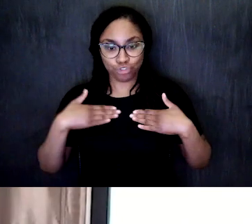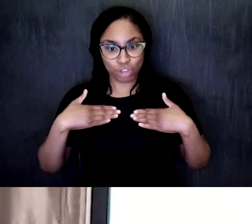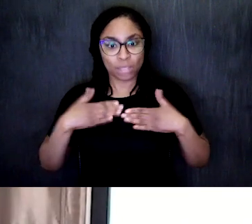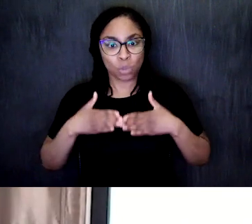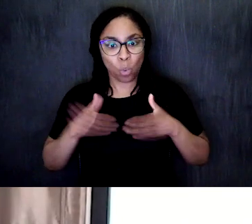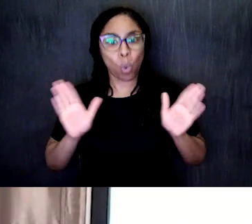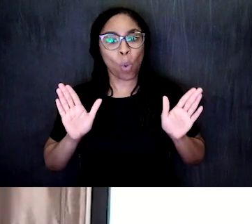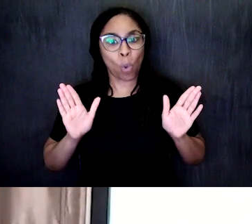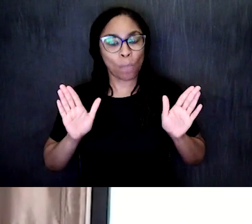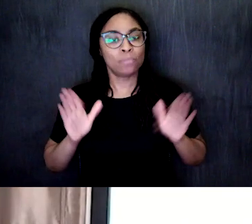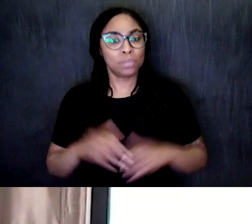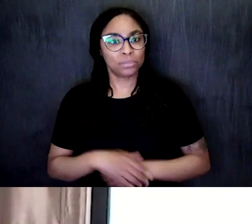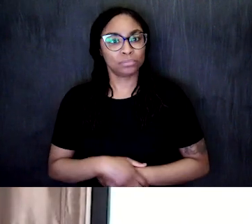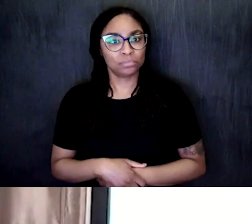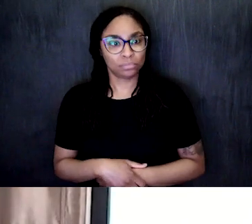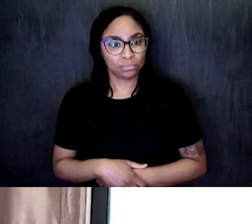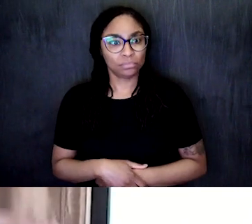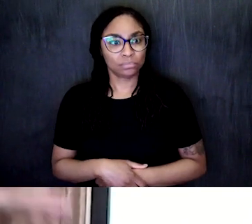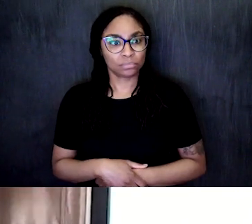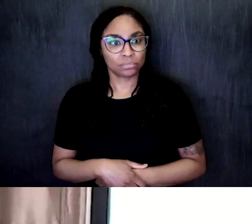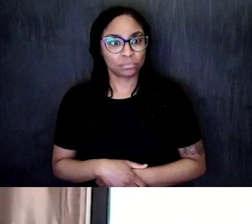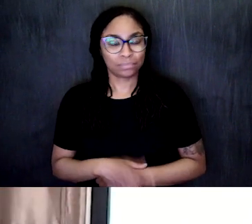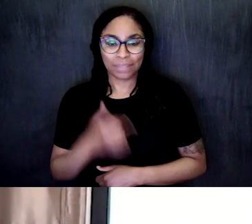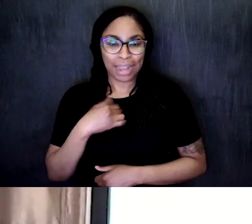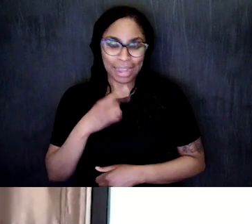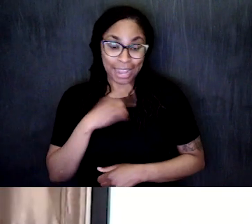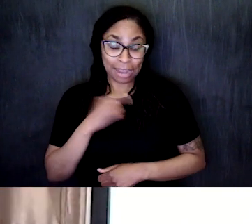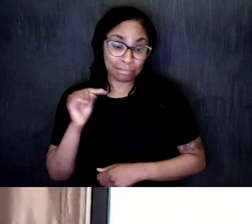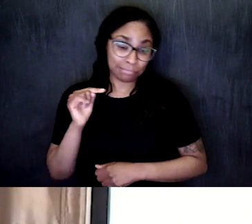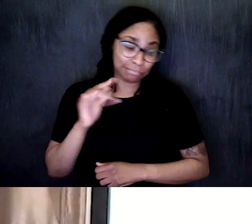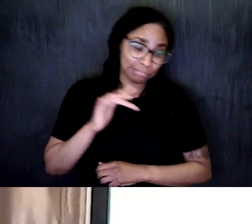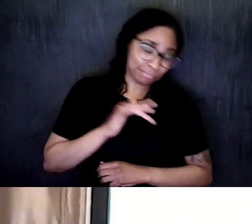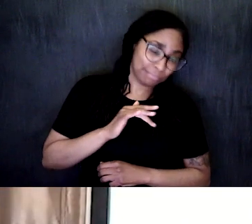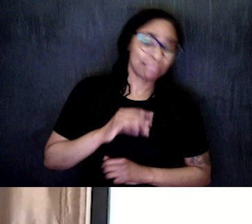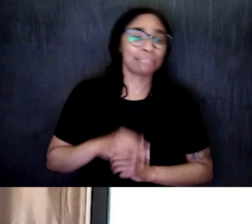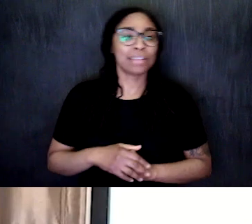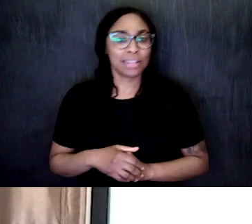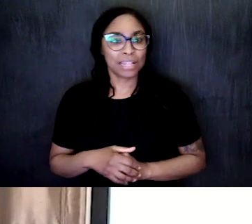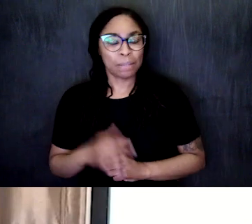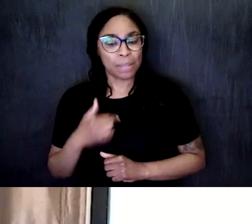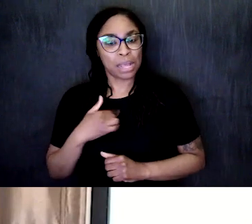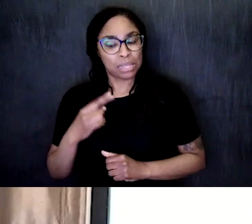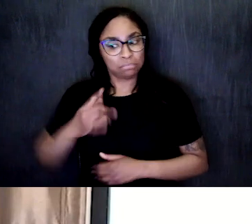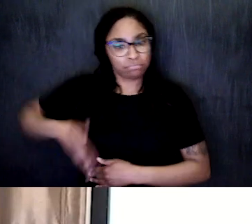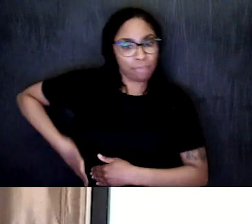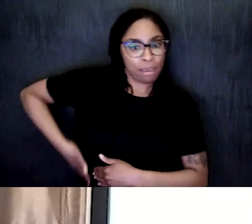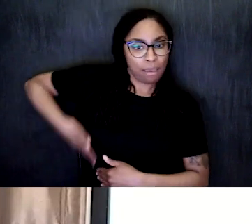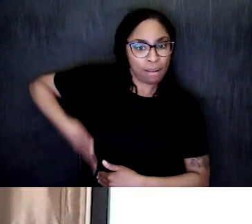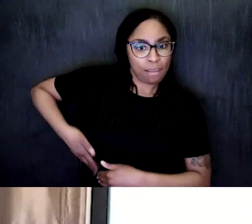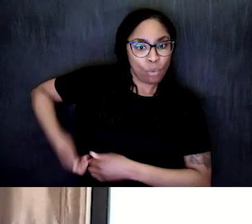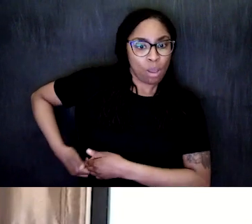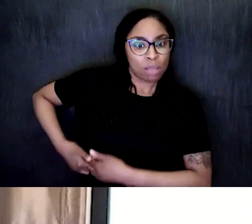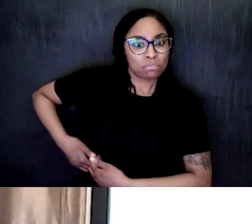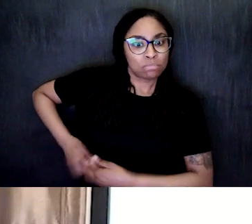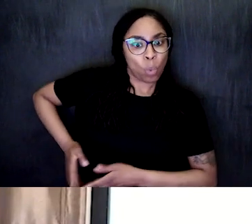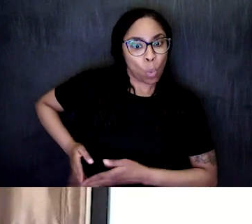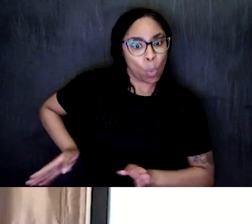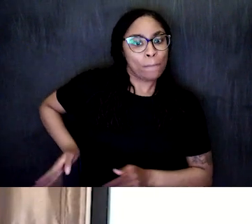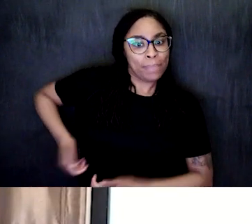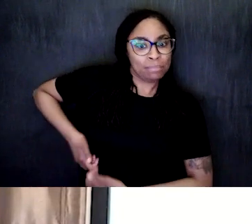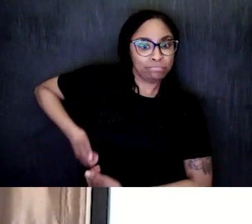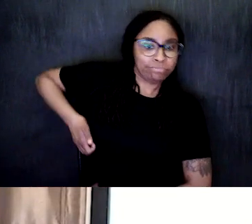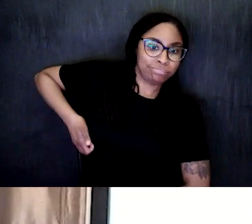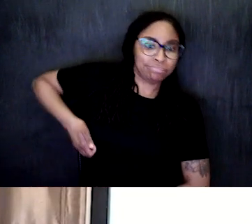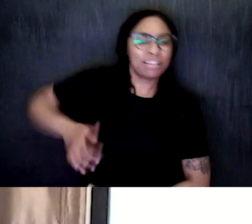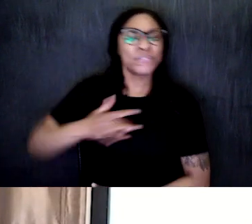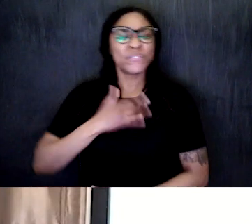keep the chest open. And I find that I can't go down as far because I want to keep opening up to the side of the body. It's